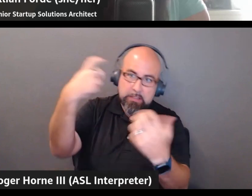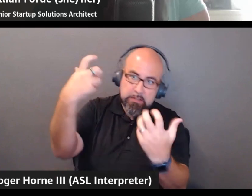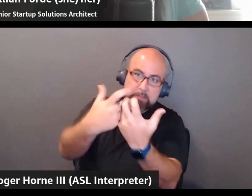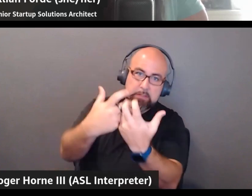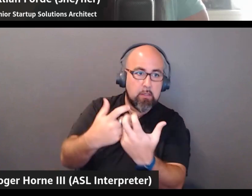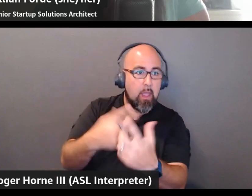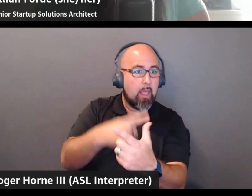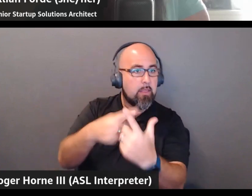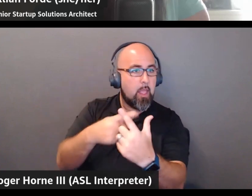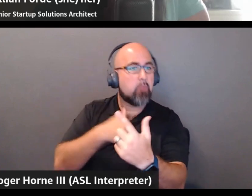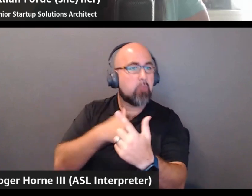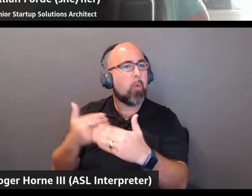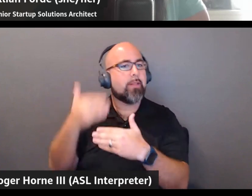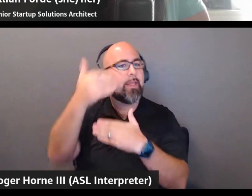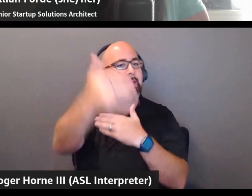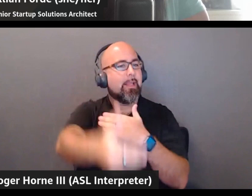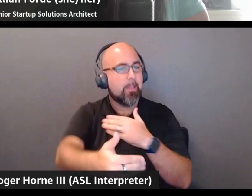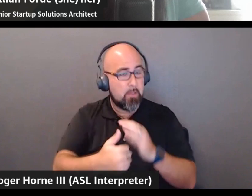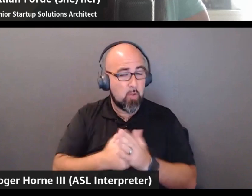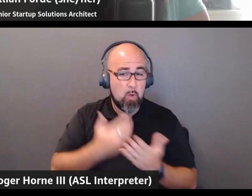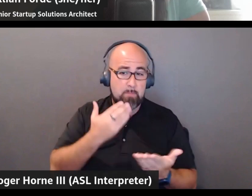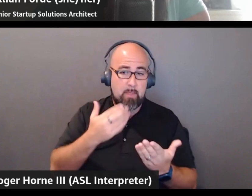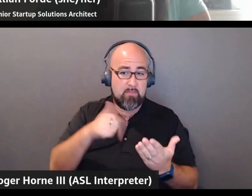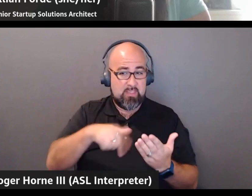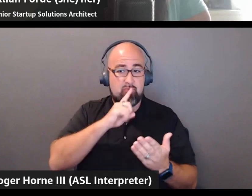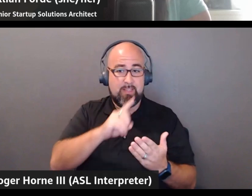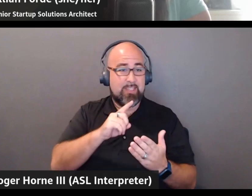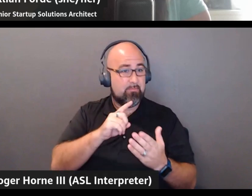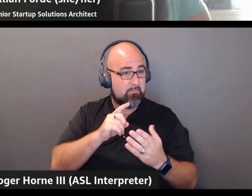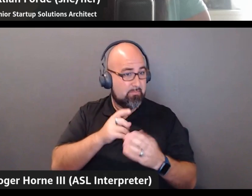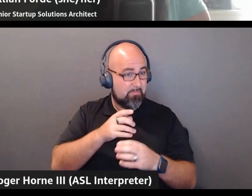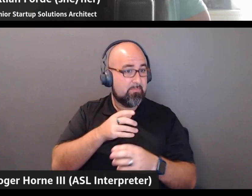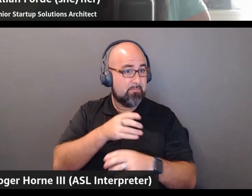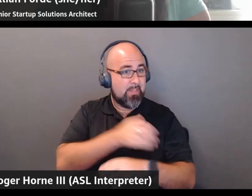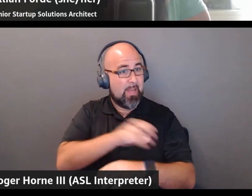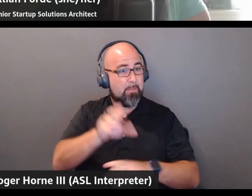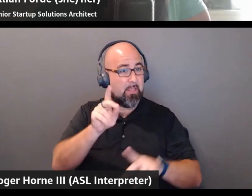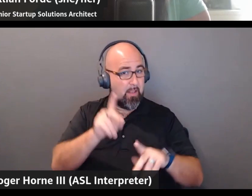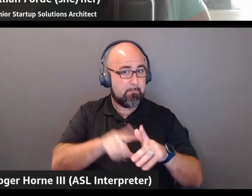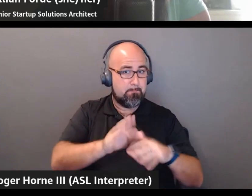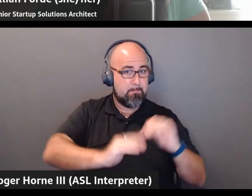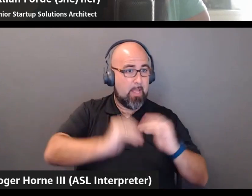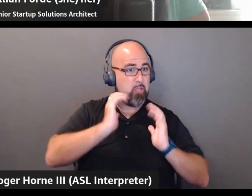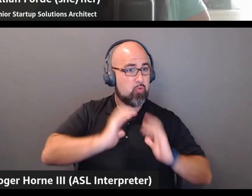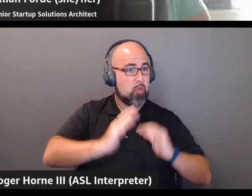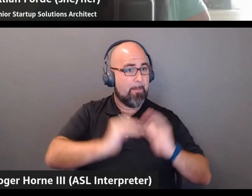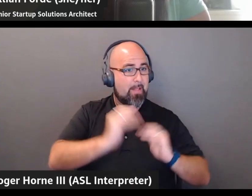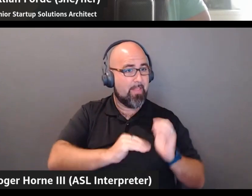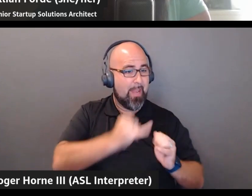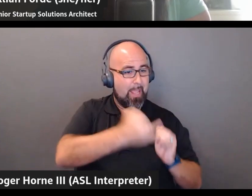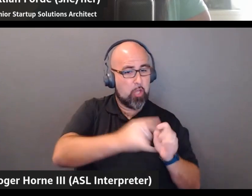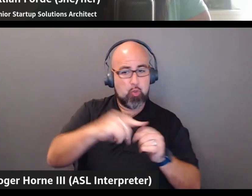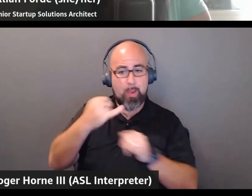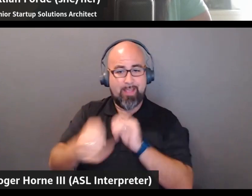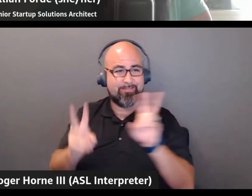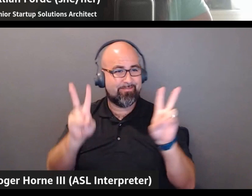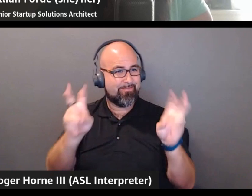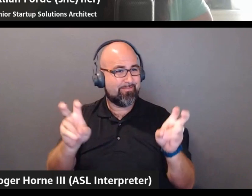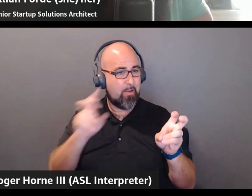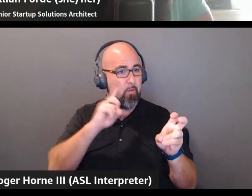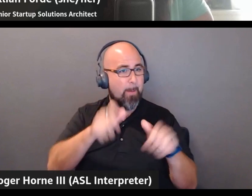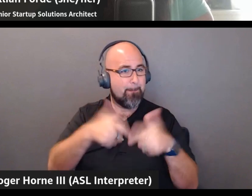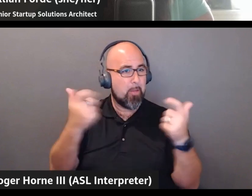next step. So this is really enabling customers to build that end-to-end solution, right? From a bigger architecture